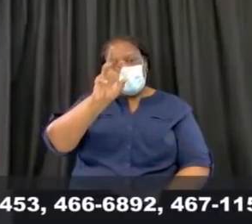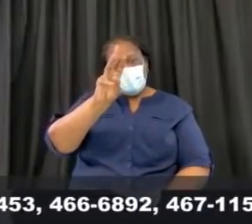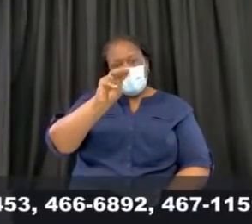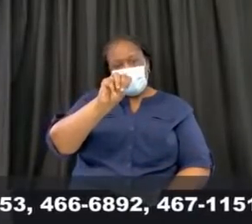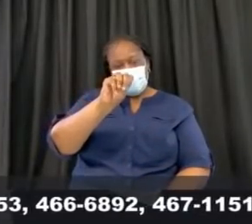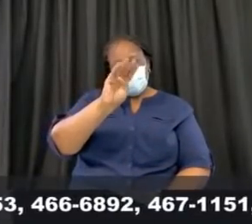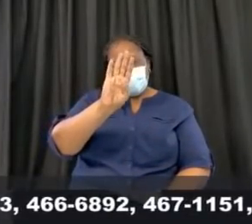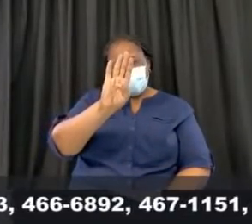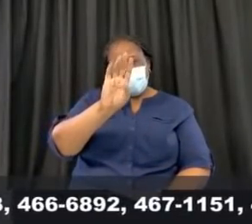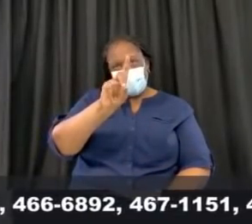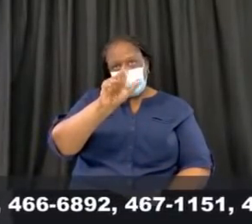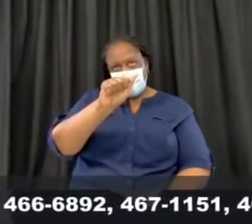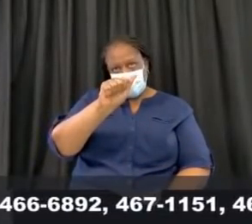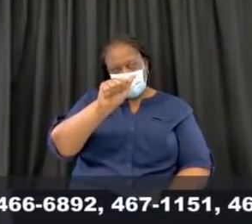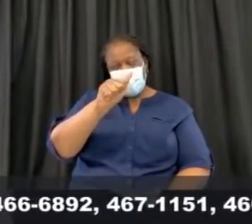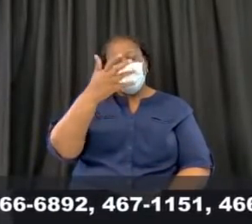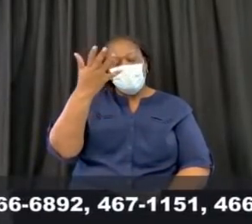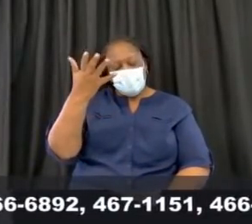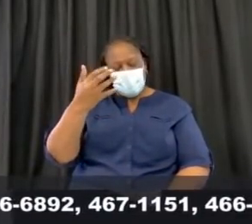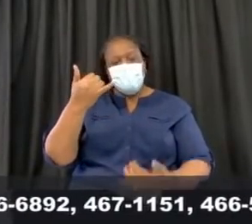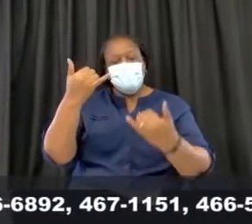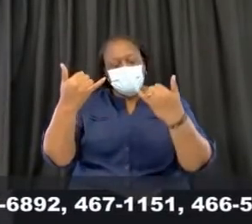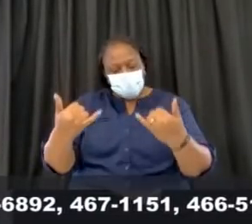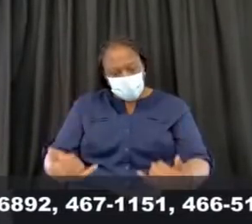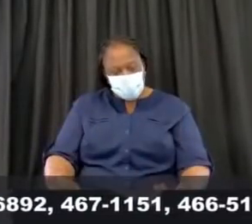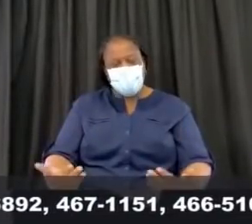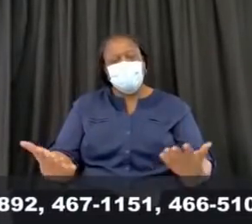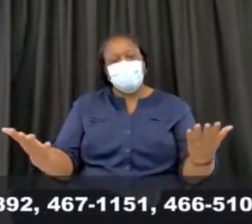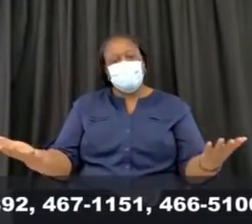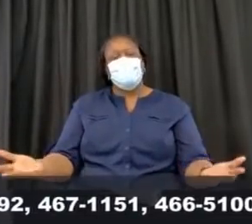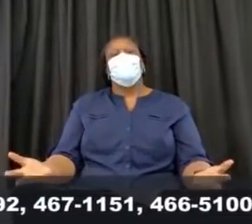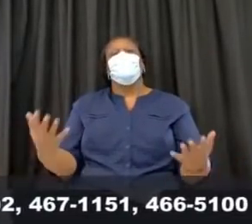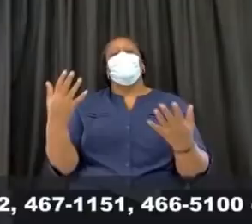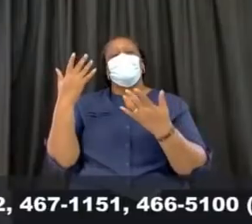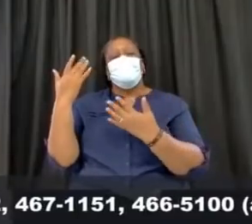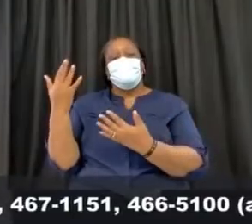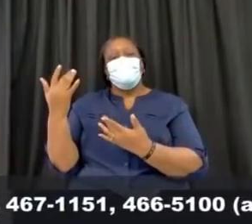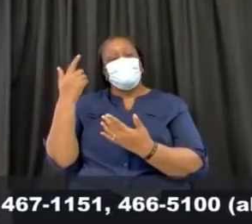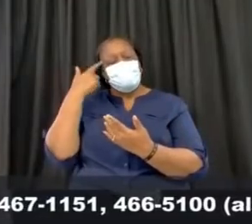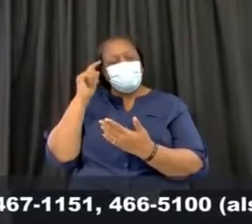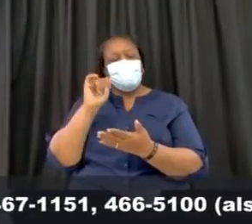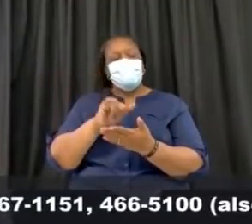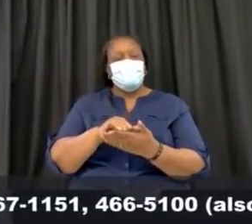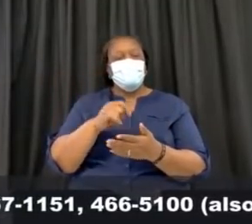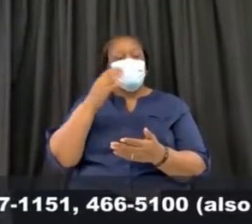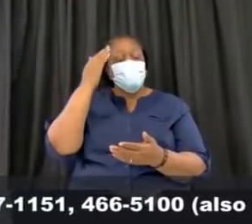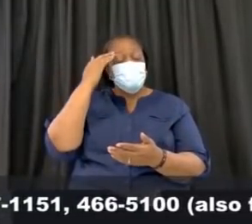from CARPHA, we will share with the general public. Thank you.